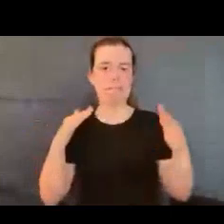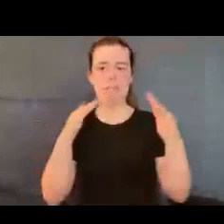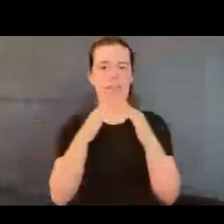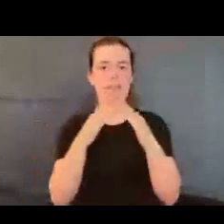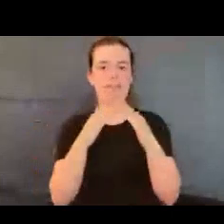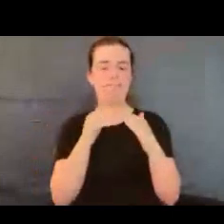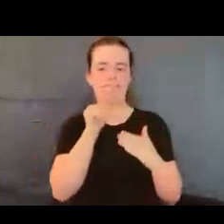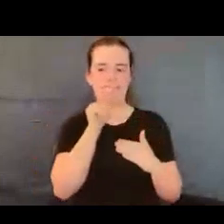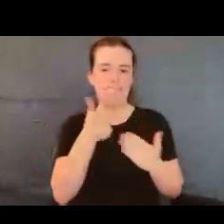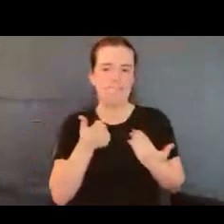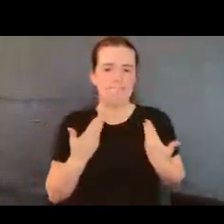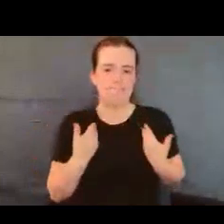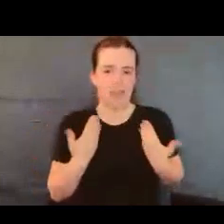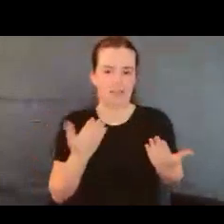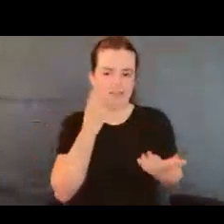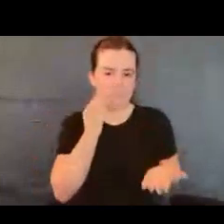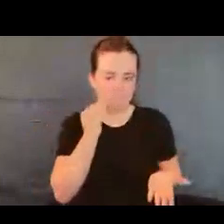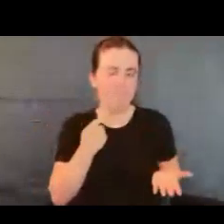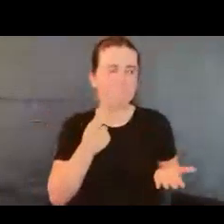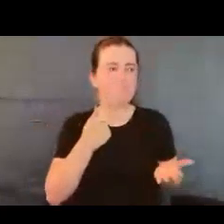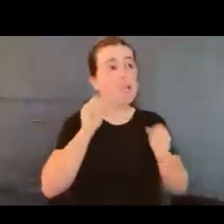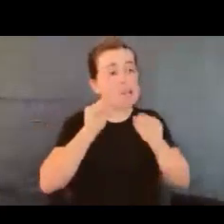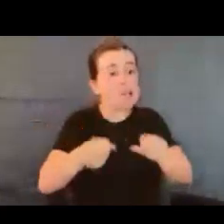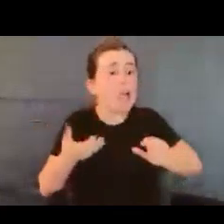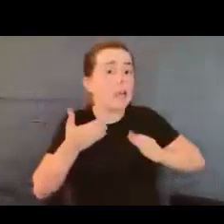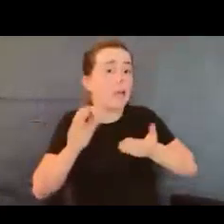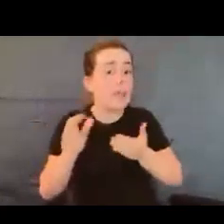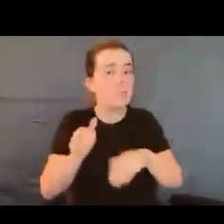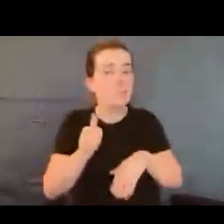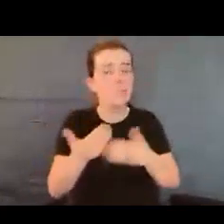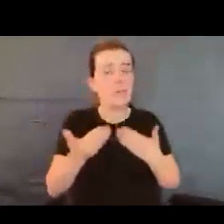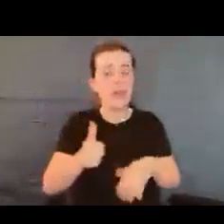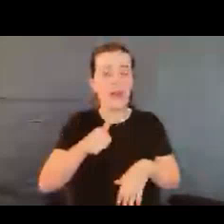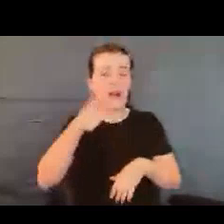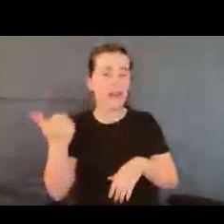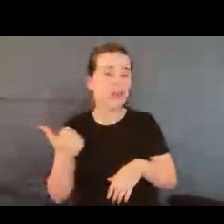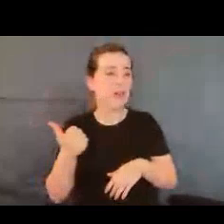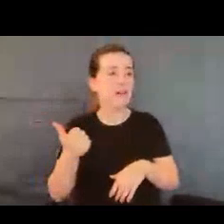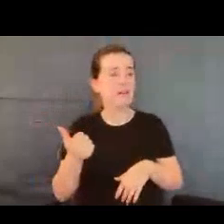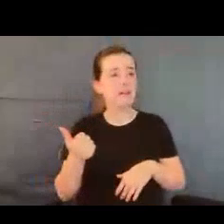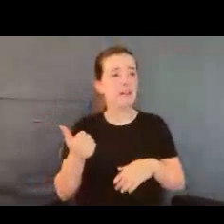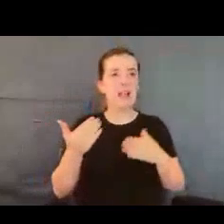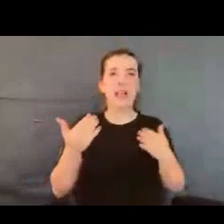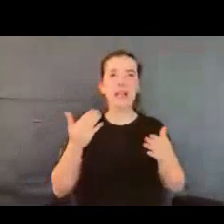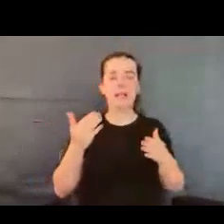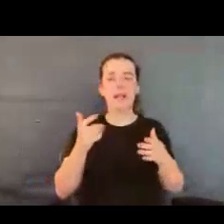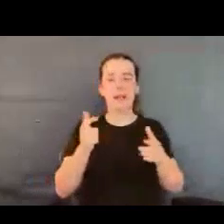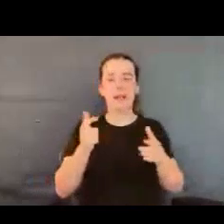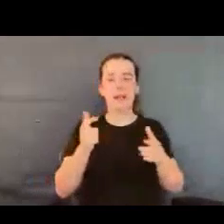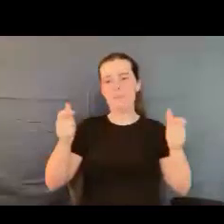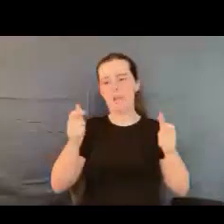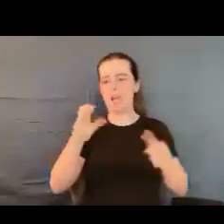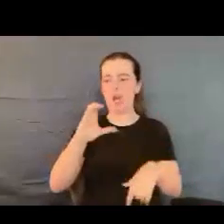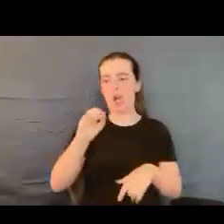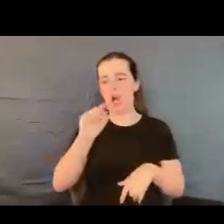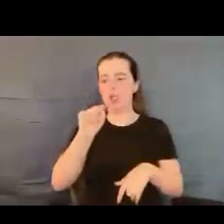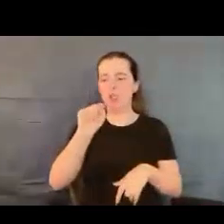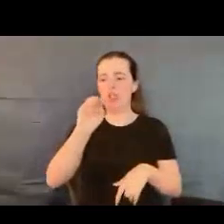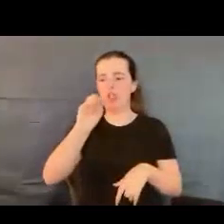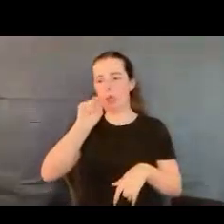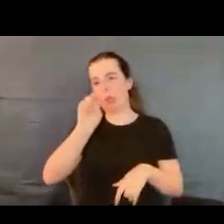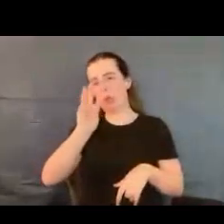can compare to a few other ones that might be helpful. Like if you're running in Big Cottonwood Canyon, you do Gobbler's Knob, or if you are